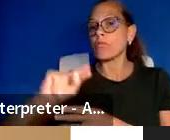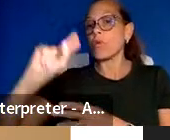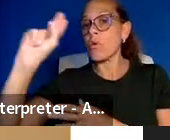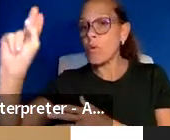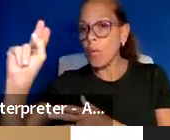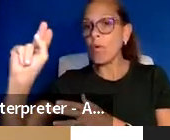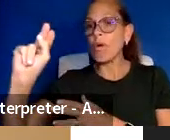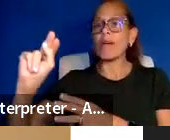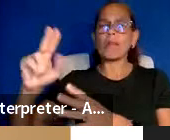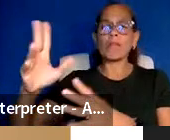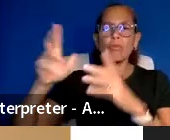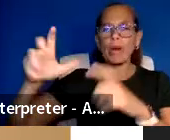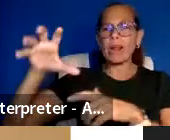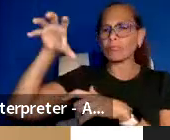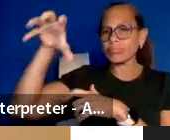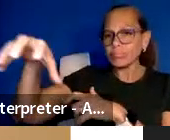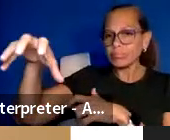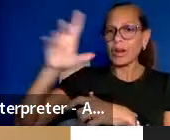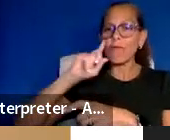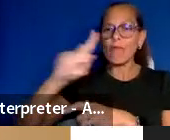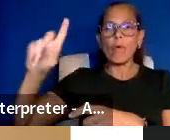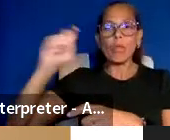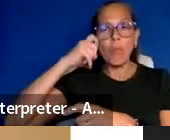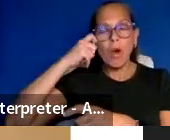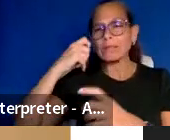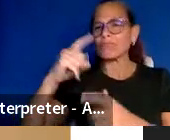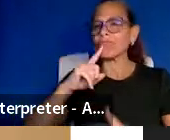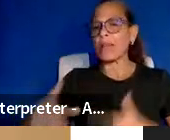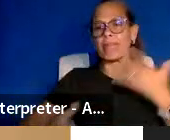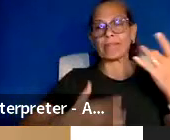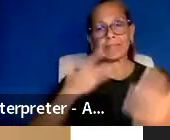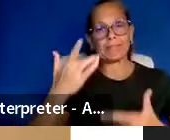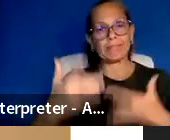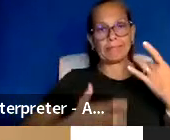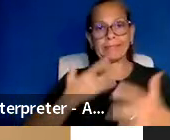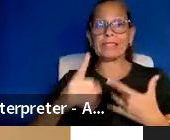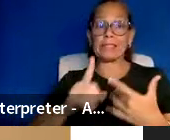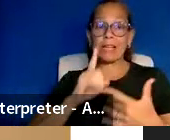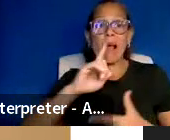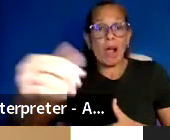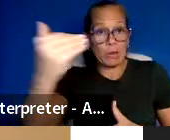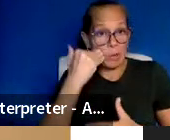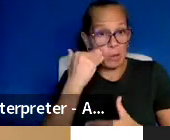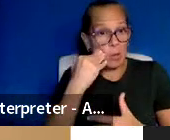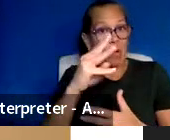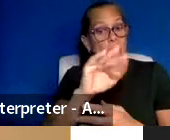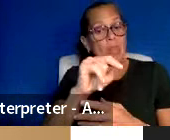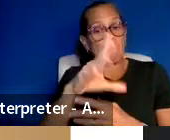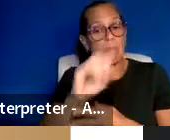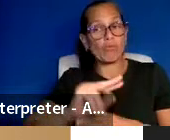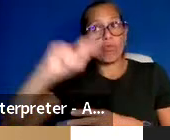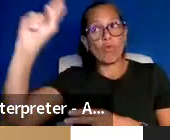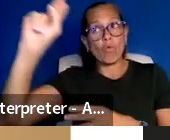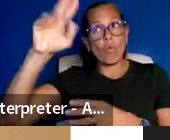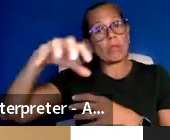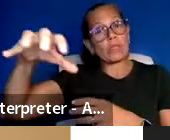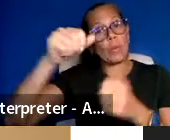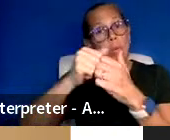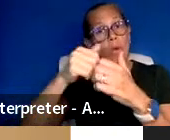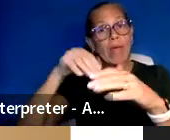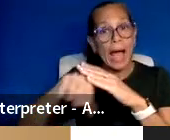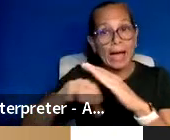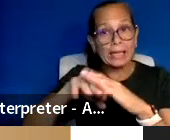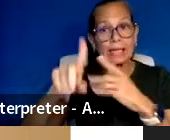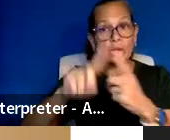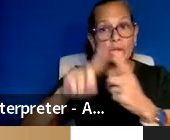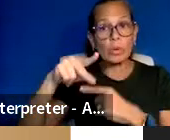great borough of the Bronx. I am so excited because I truly know the Metro North stations with access to Penn